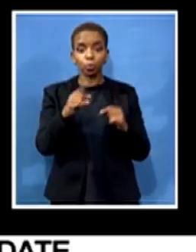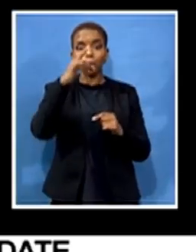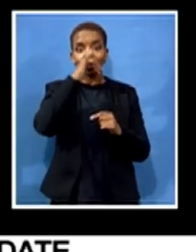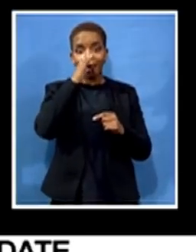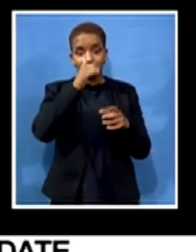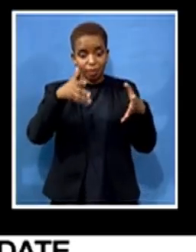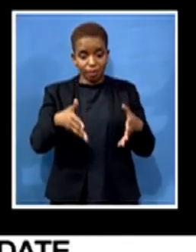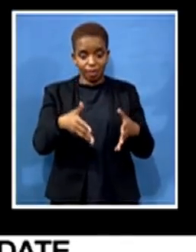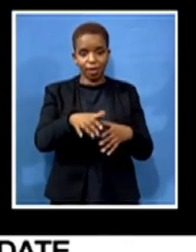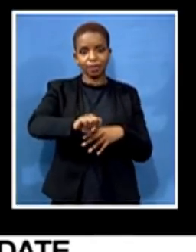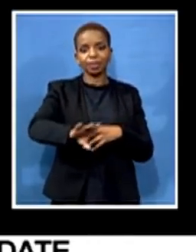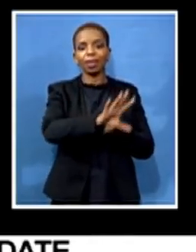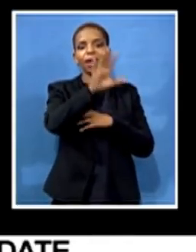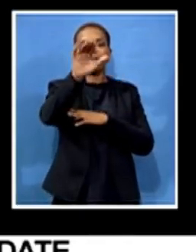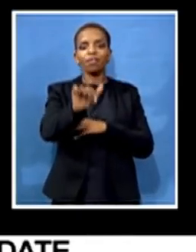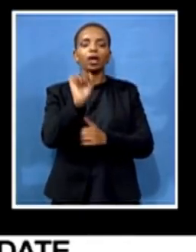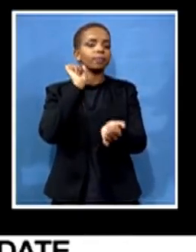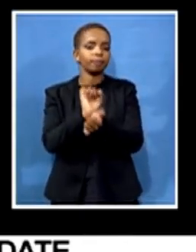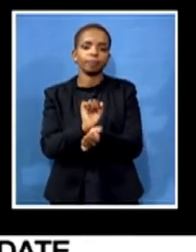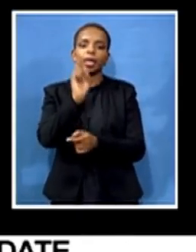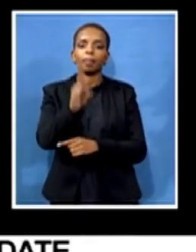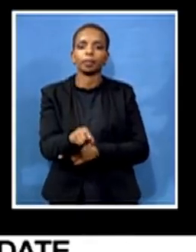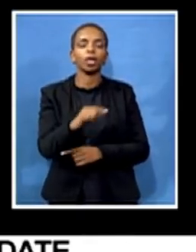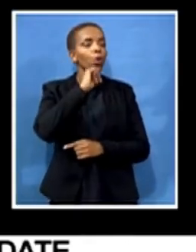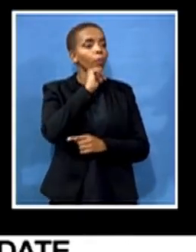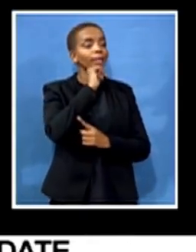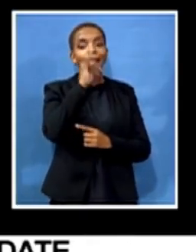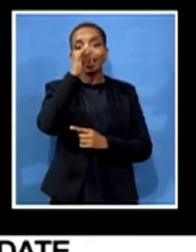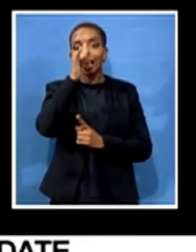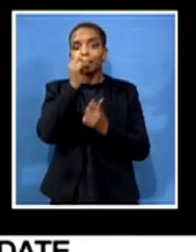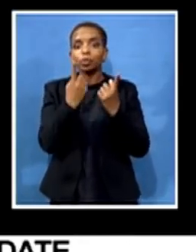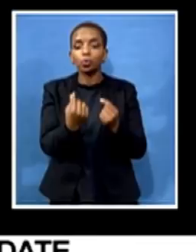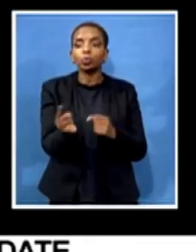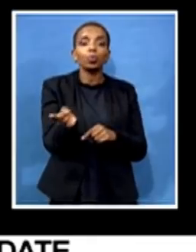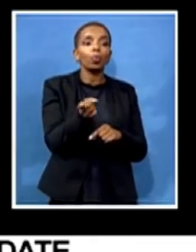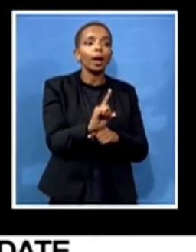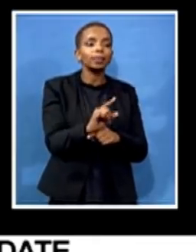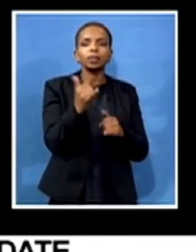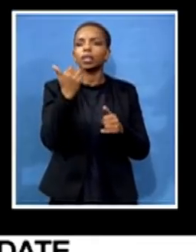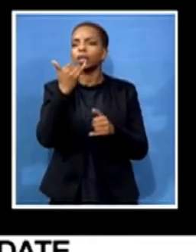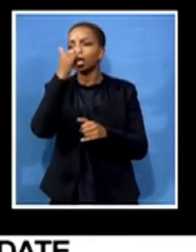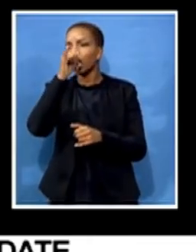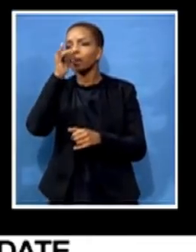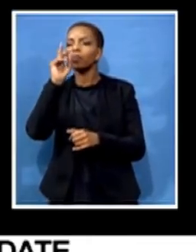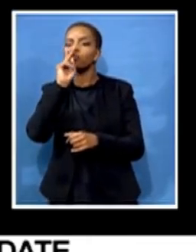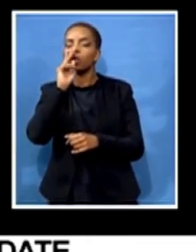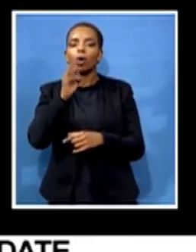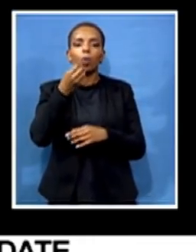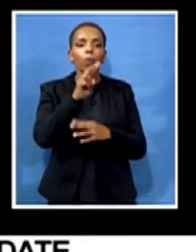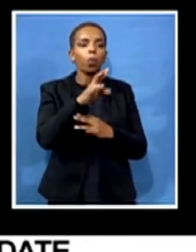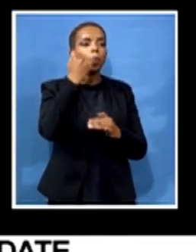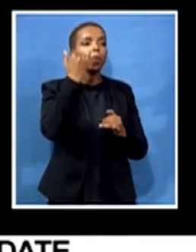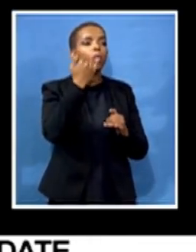Whatever crime, whether they are a crime on cigarettes or crime on what, those people who are doing